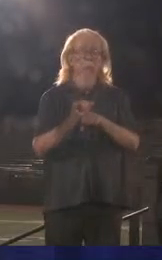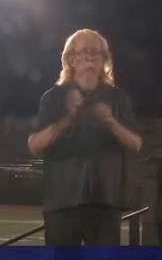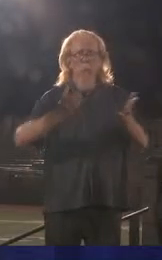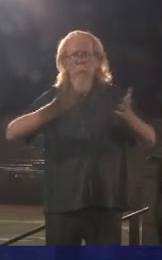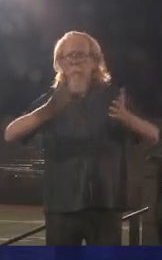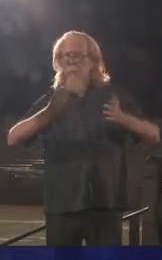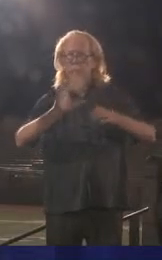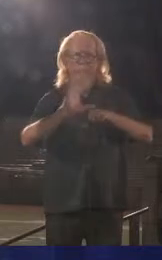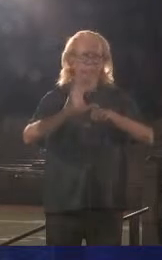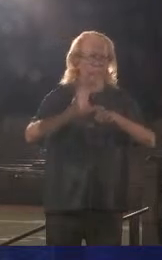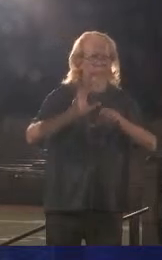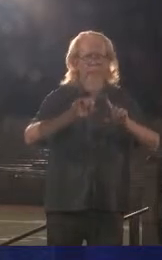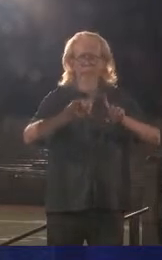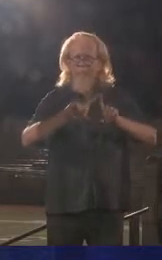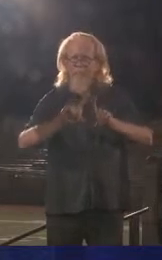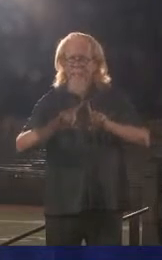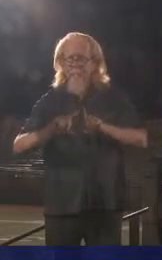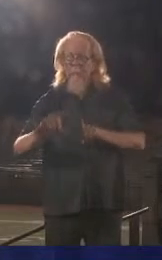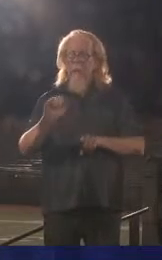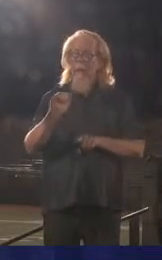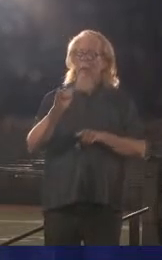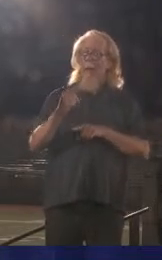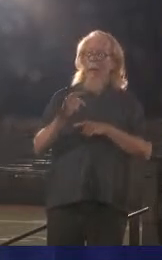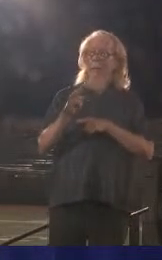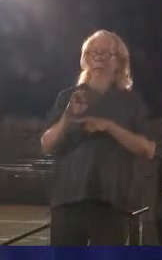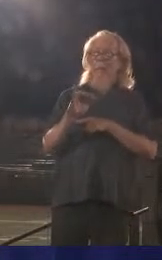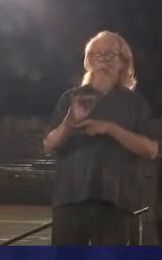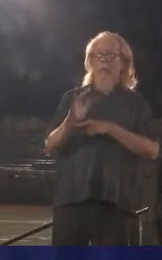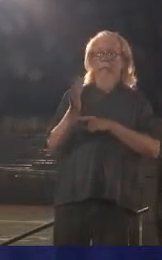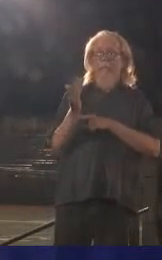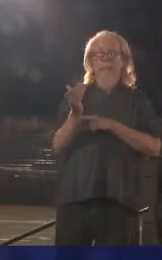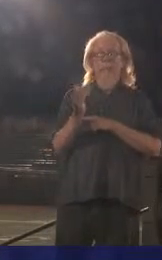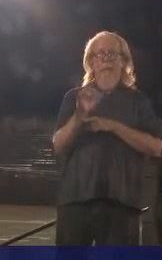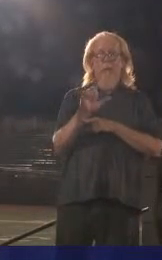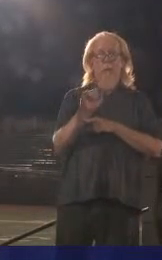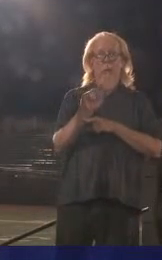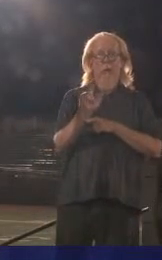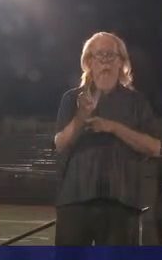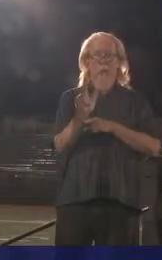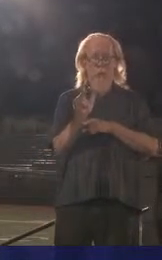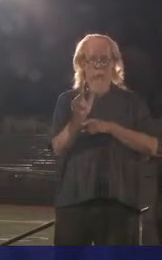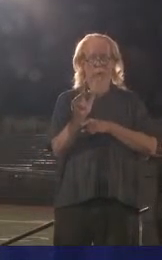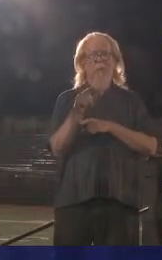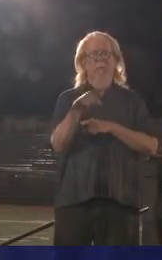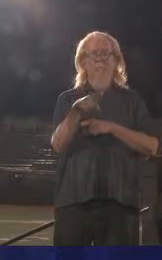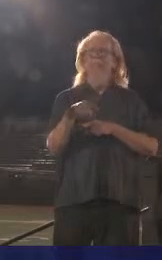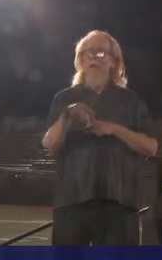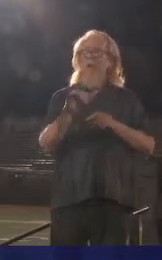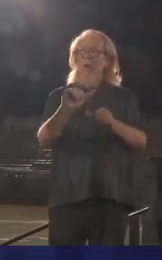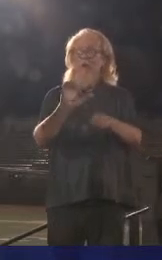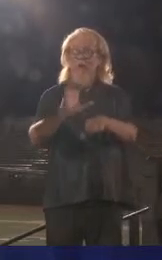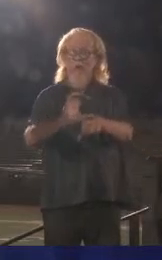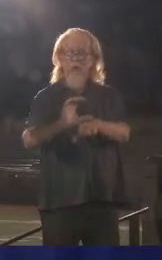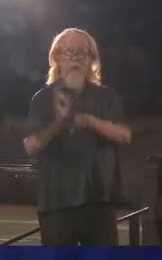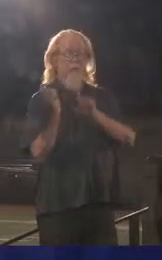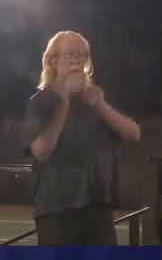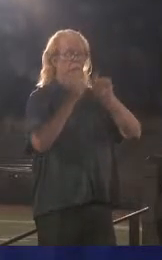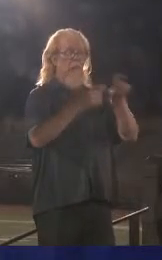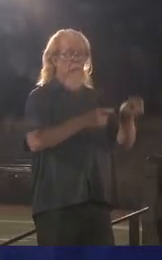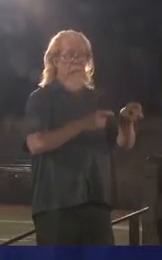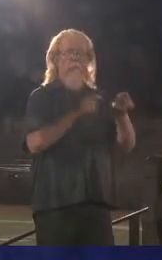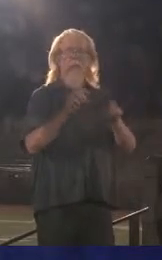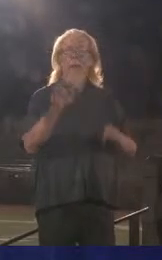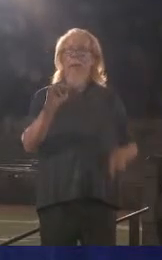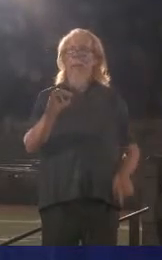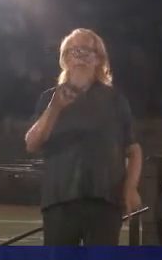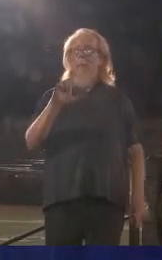numerous ways. On April 15, 2023, Second Baptist Church awarded her with the Second Baptist Church ML